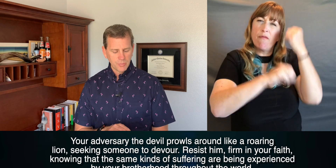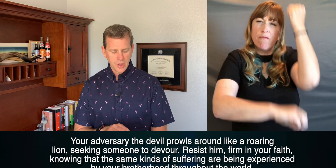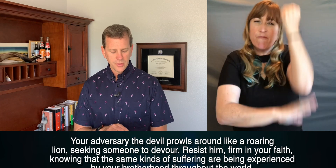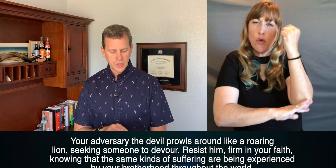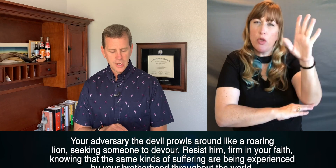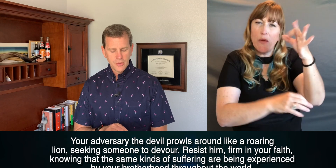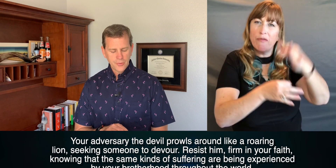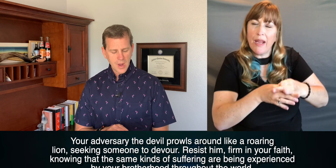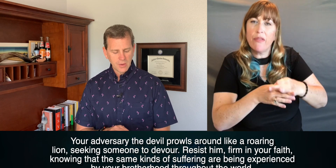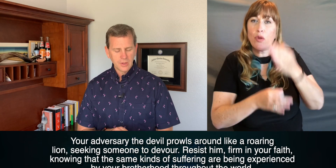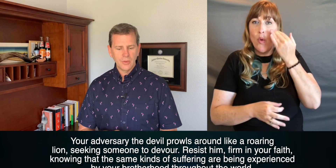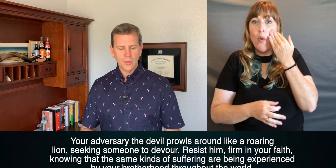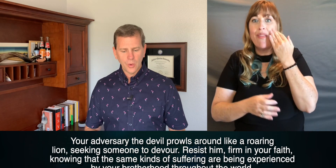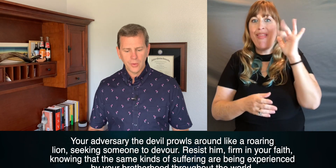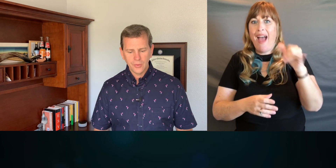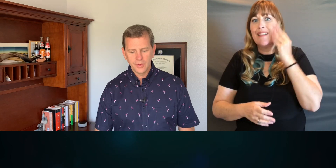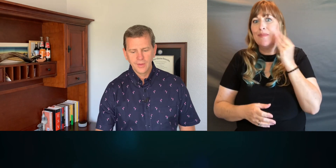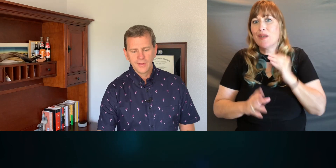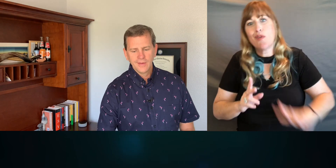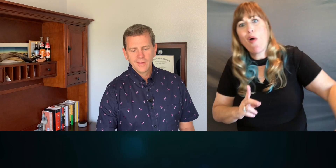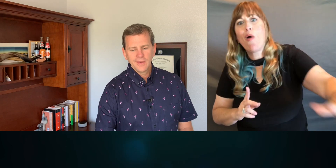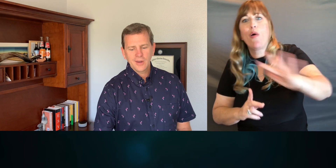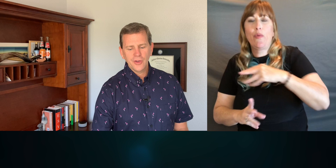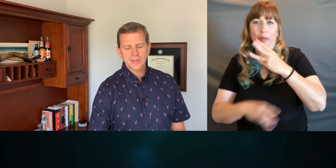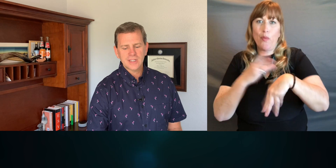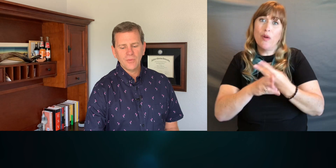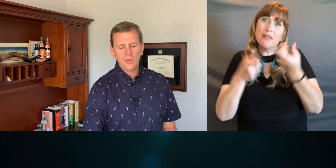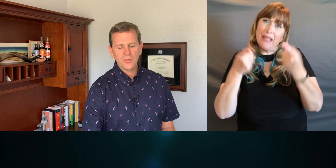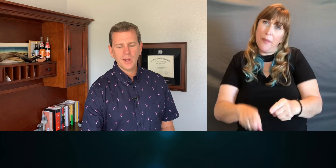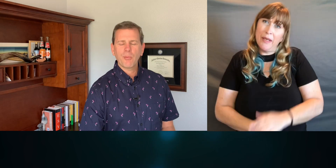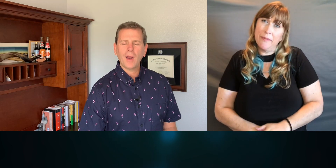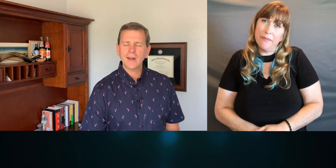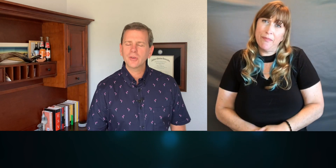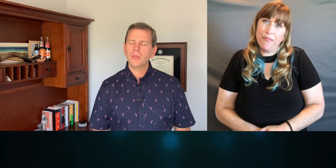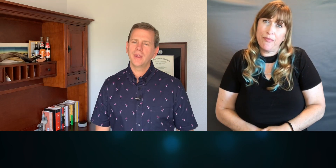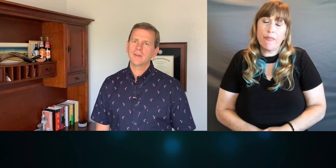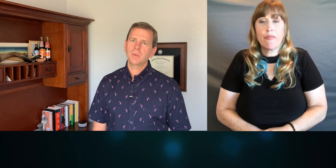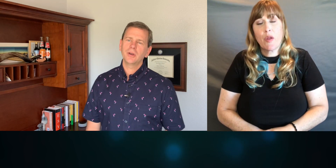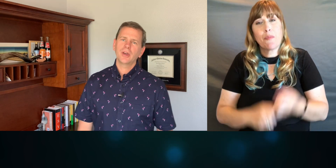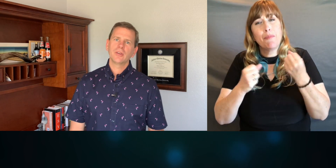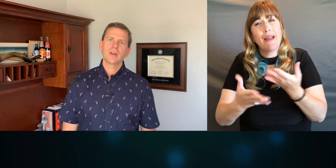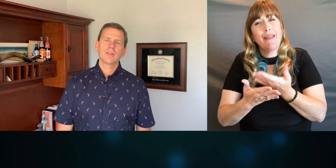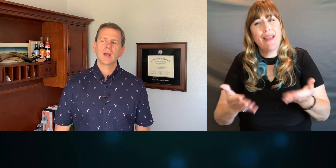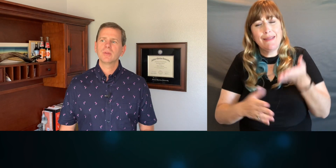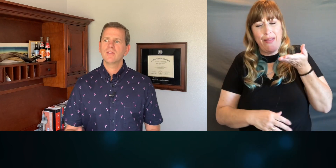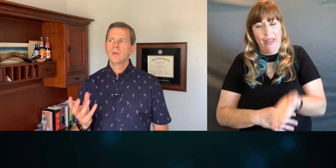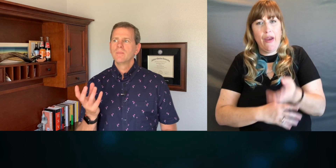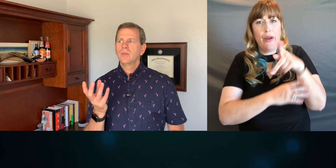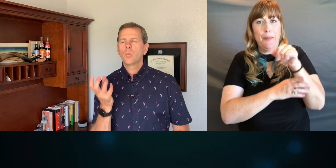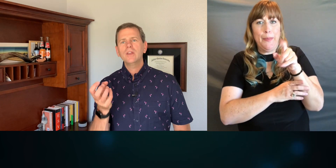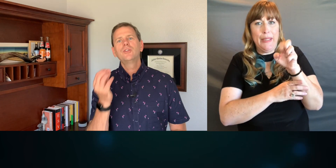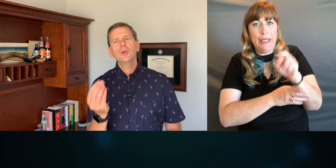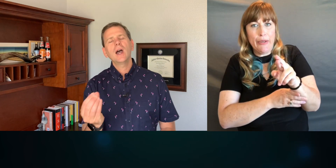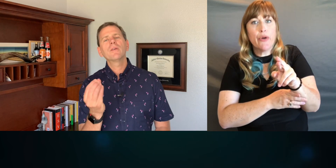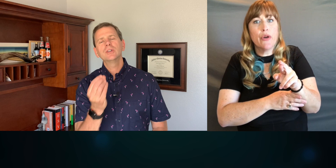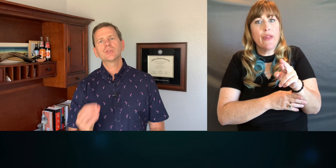by your brotherhood throughout the world." You know, there are several very practical things Peter tells us that I believe that